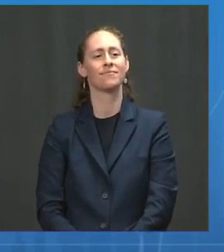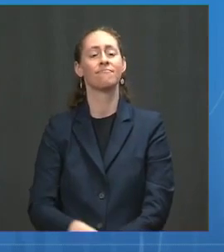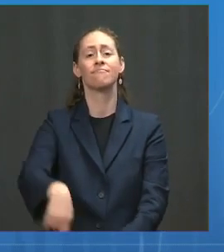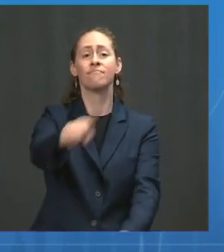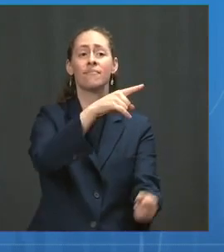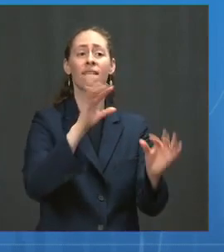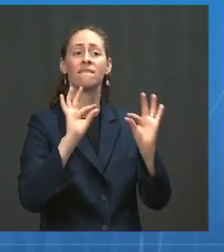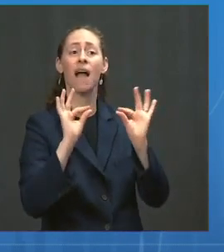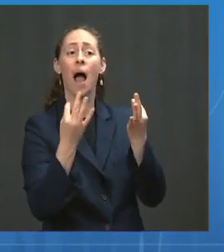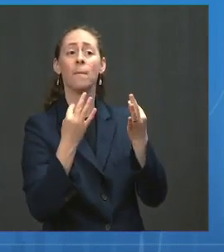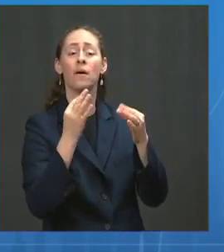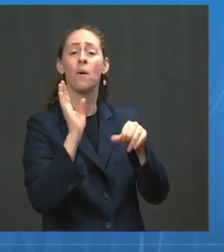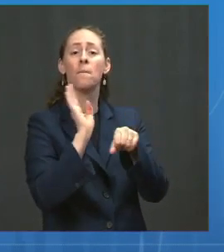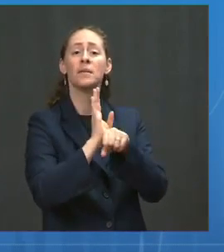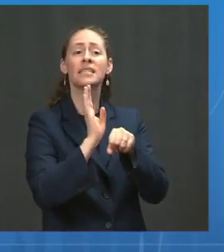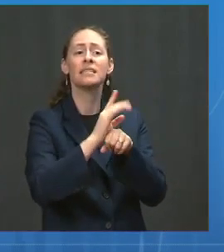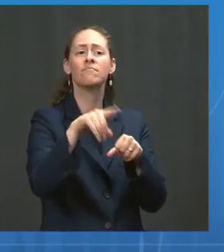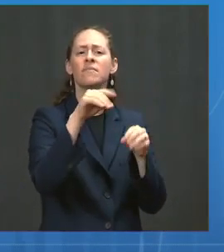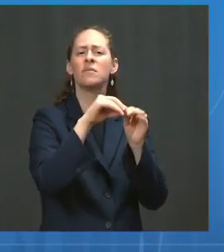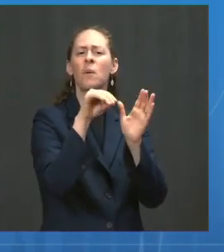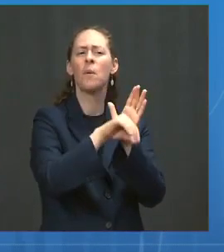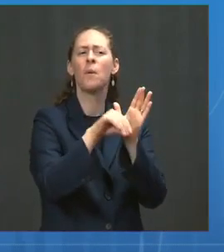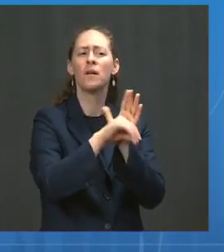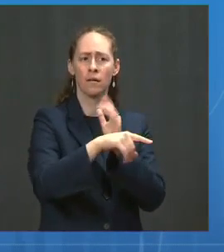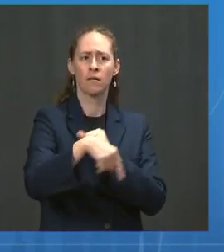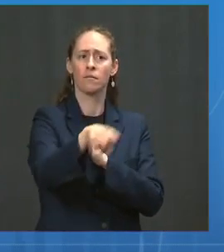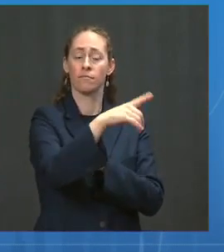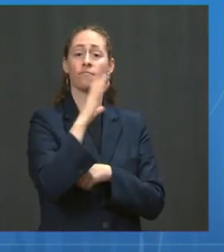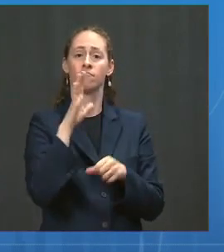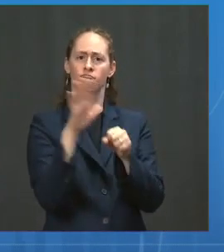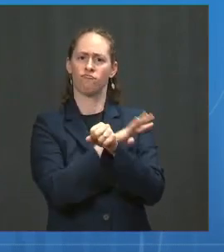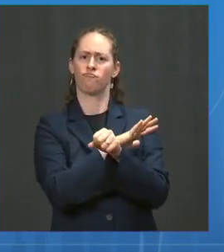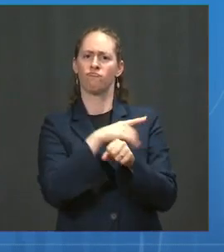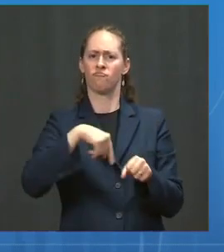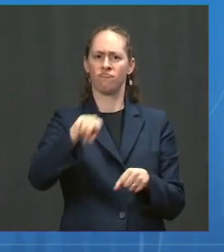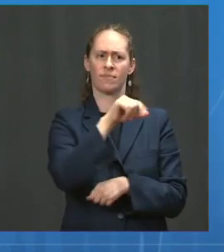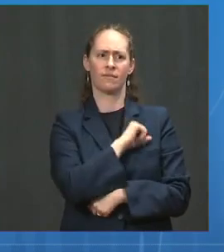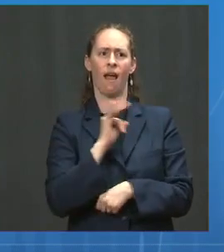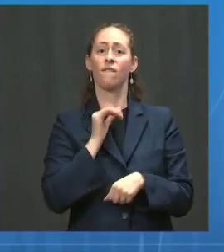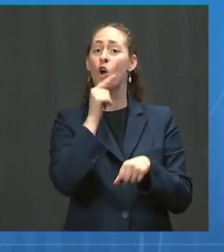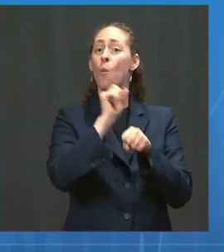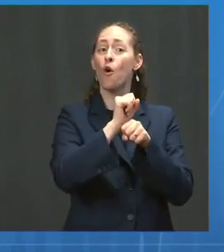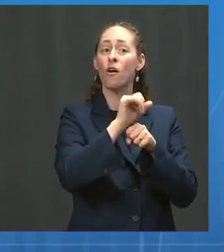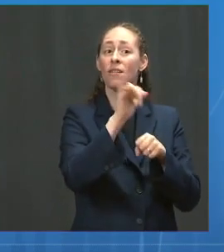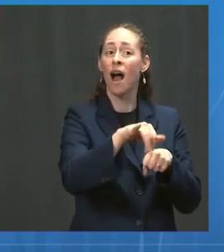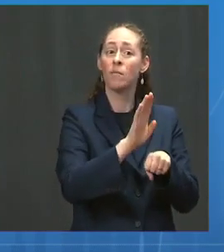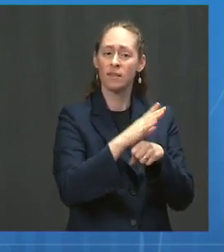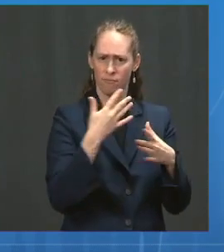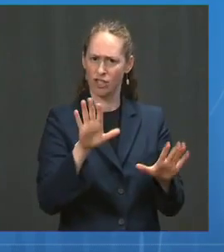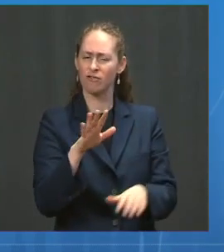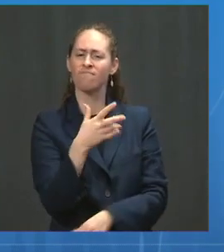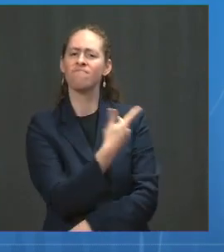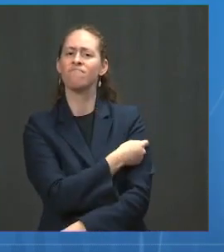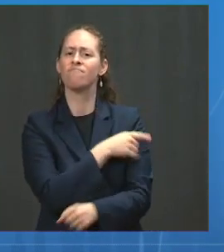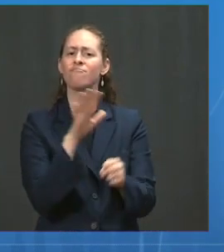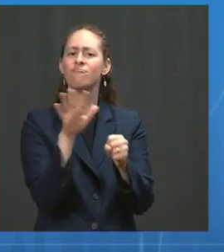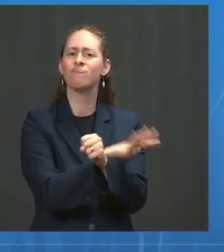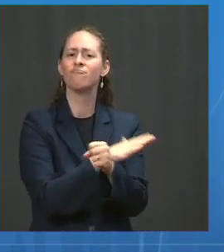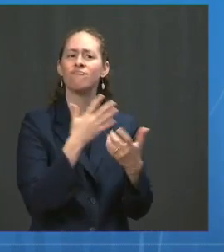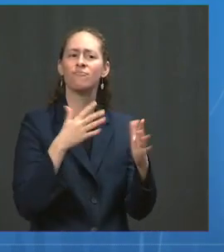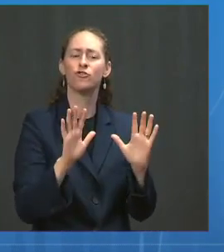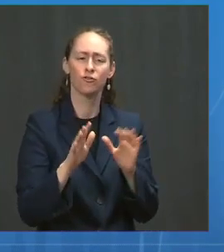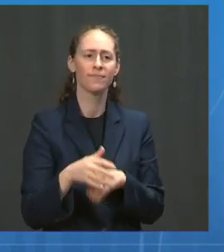their staff is 100% vaccinated, and they are requiring vaccinations or a negative test for all their customers.